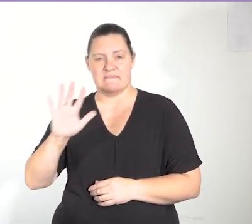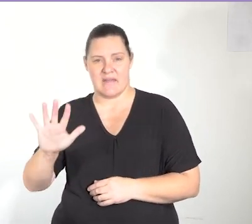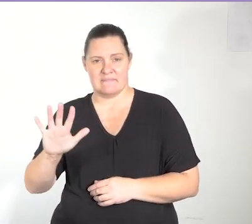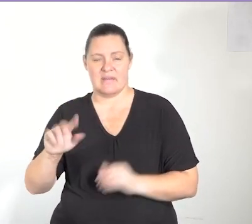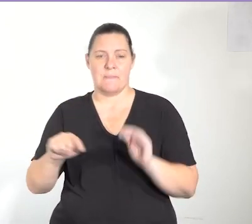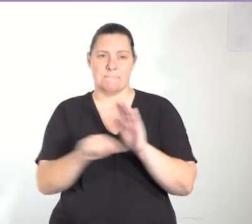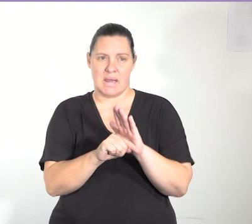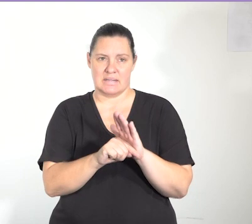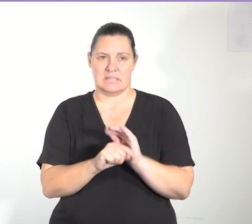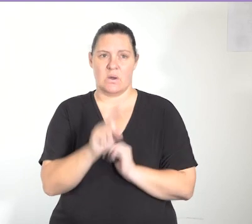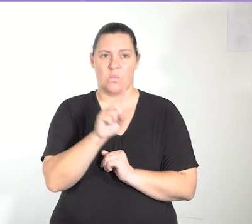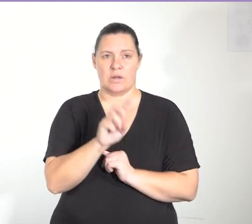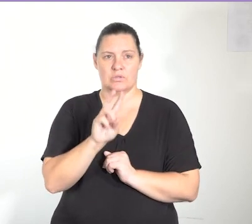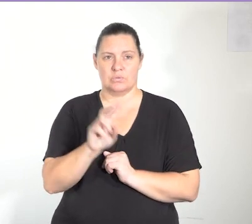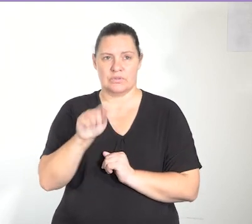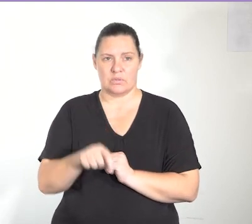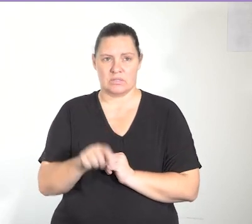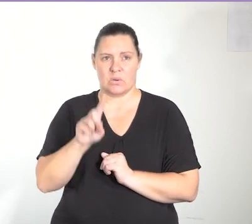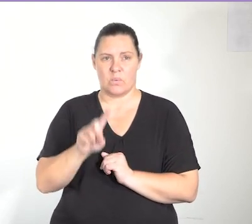53,395 minus